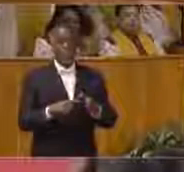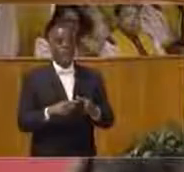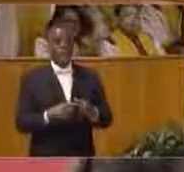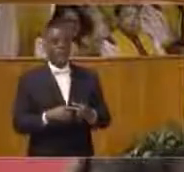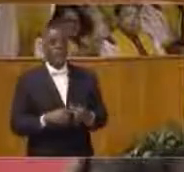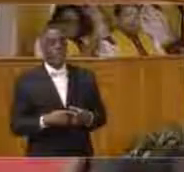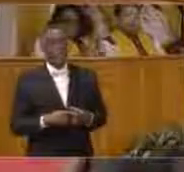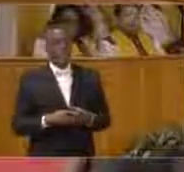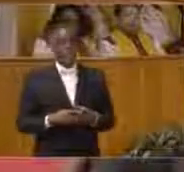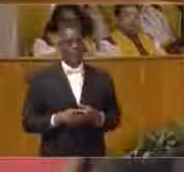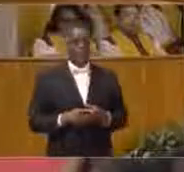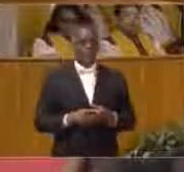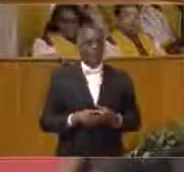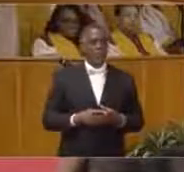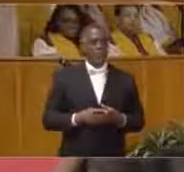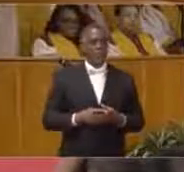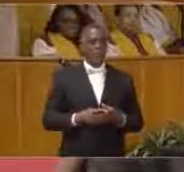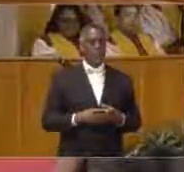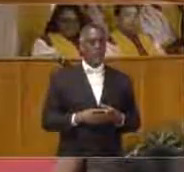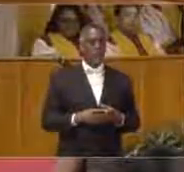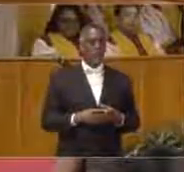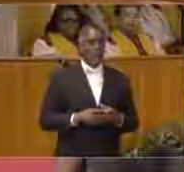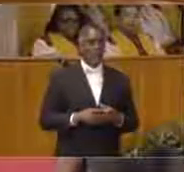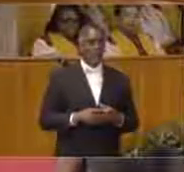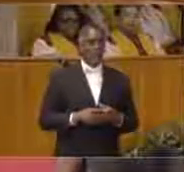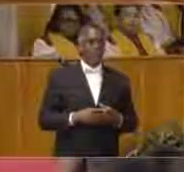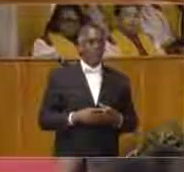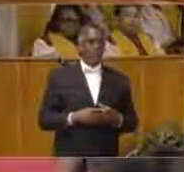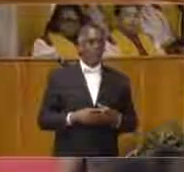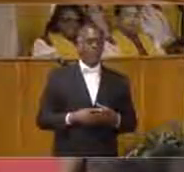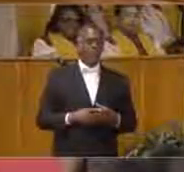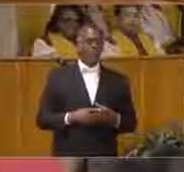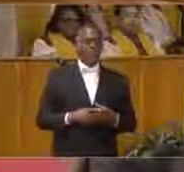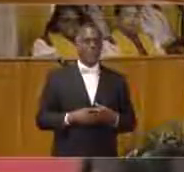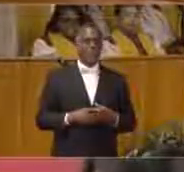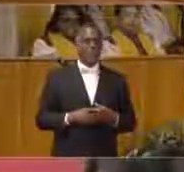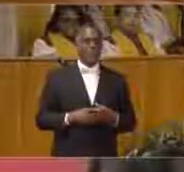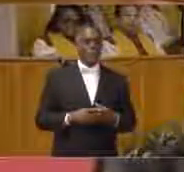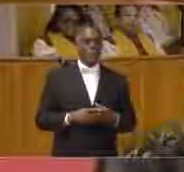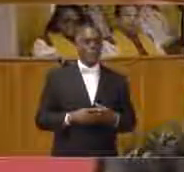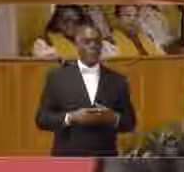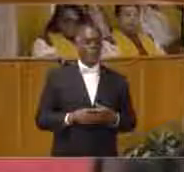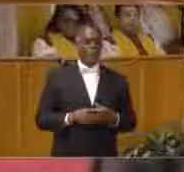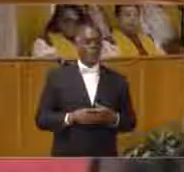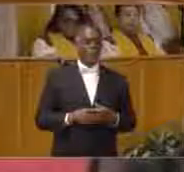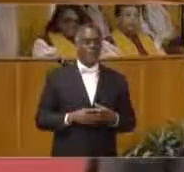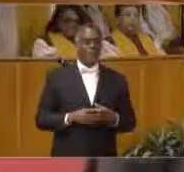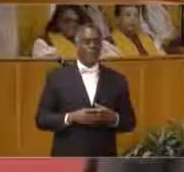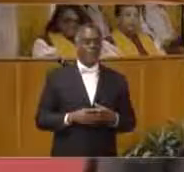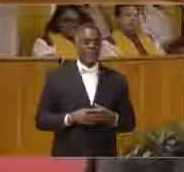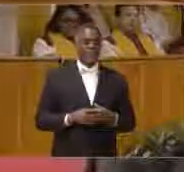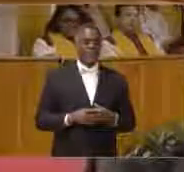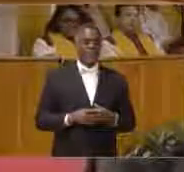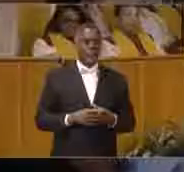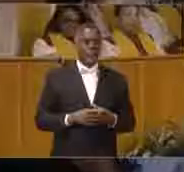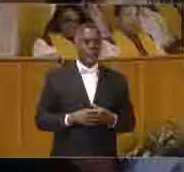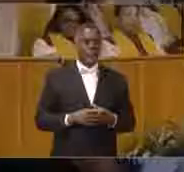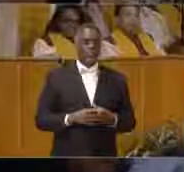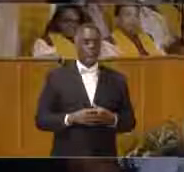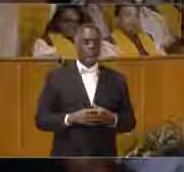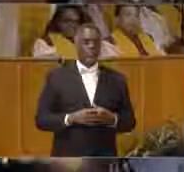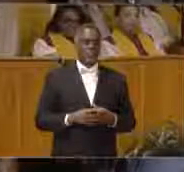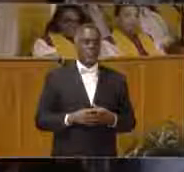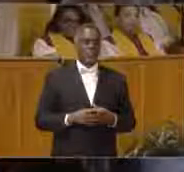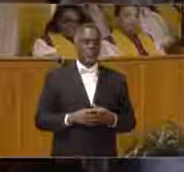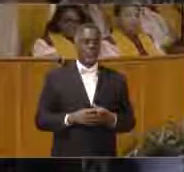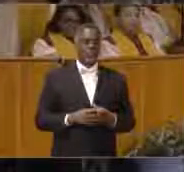This is how God works it. All right? That you came to church today with no expectation of what would